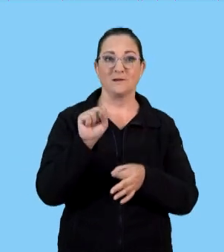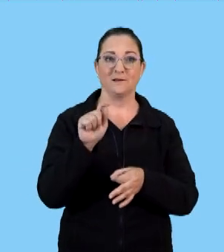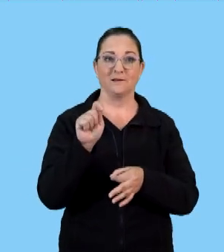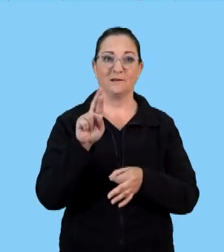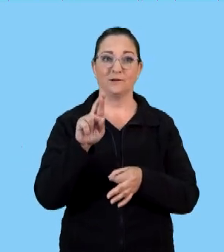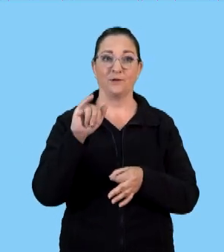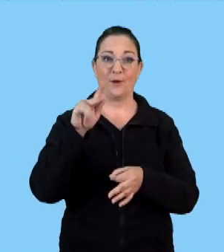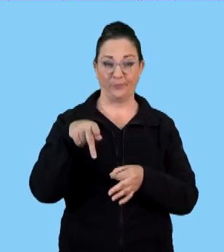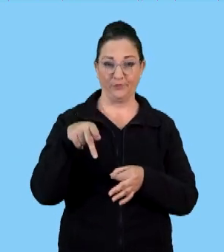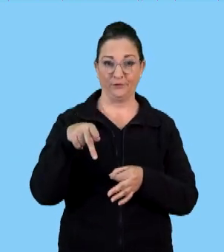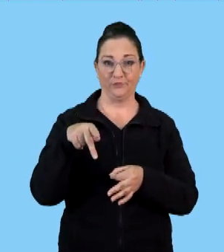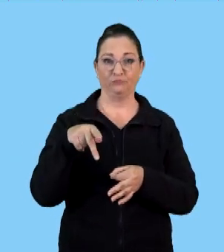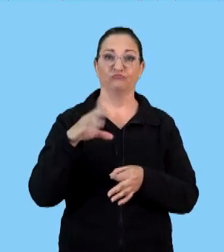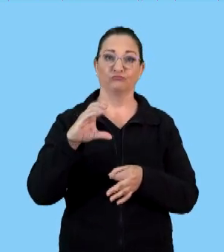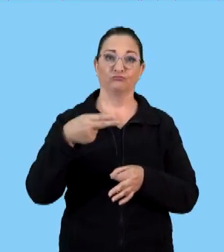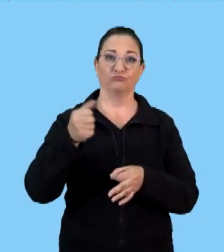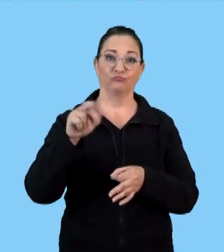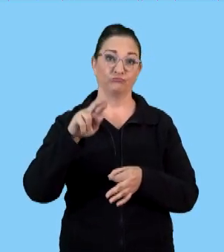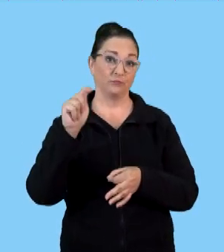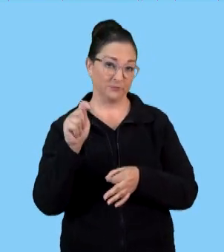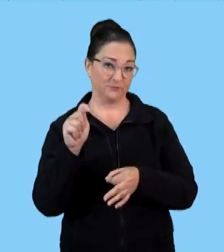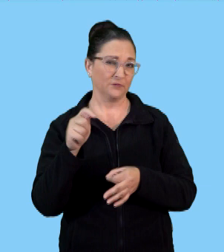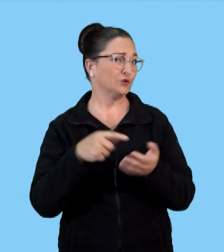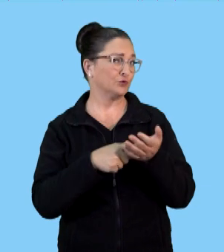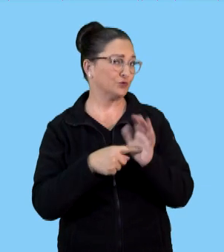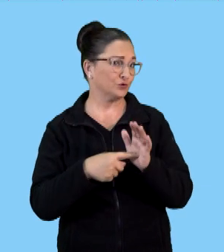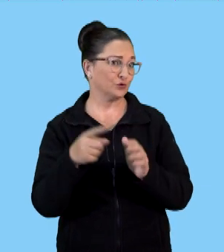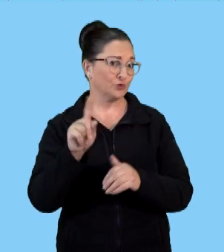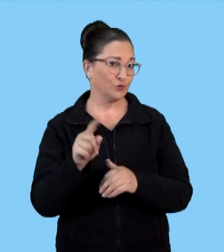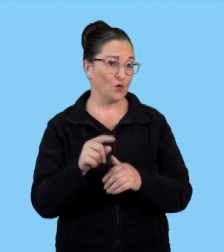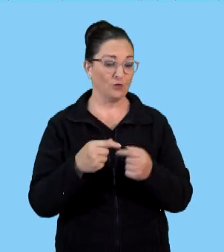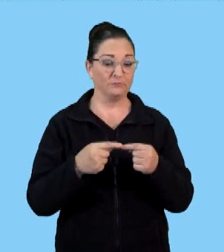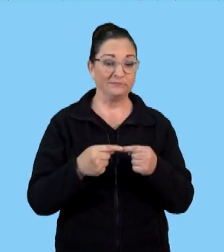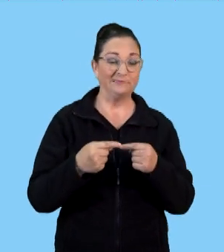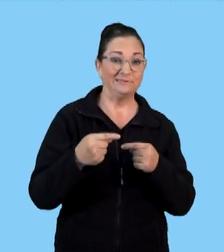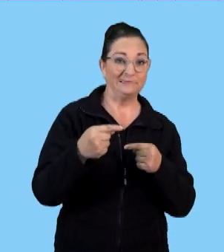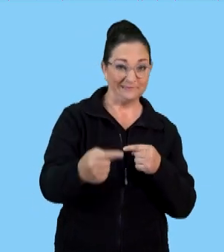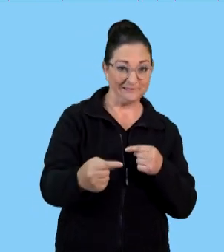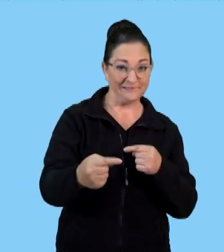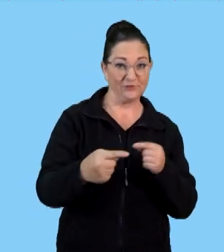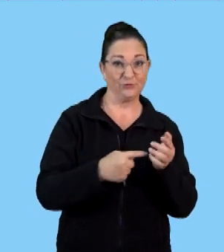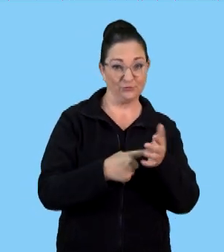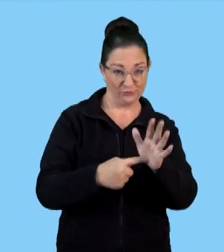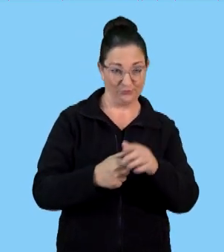So basically a strip chart shows, right, distances,